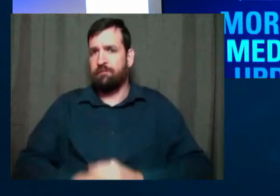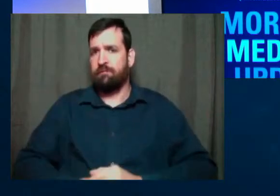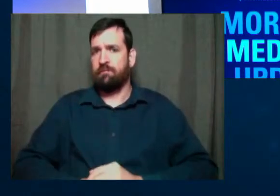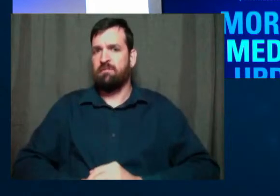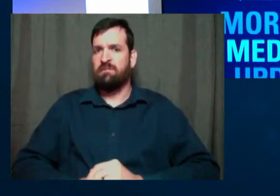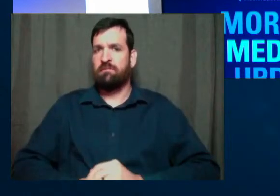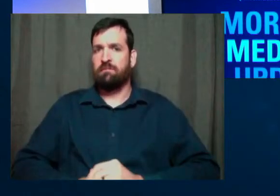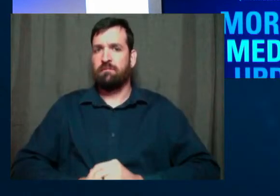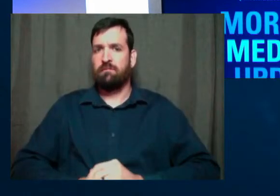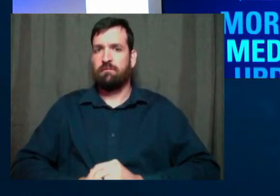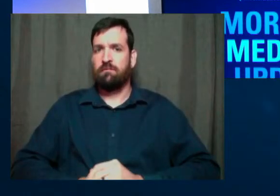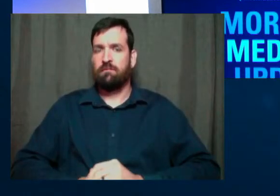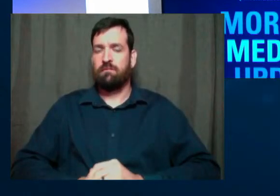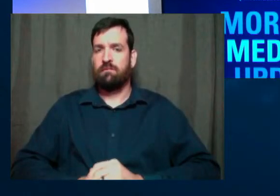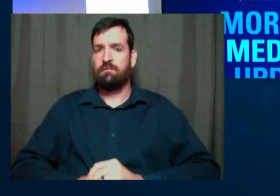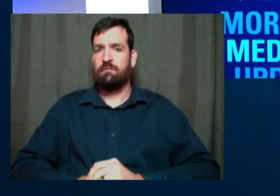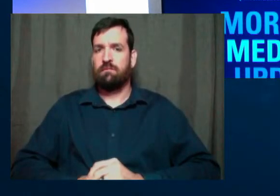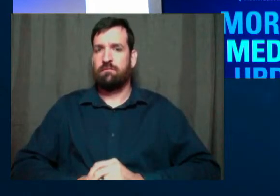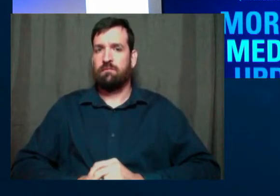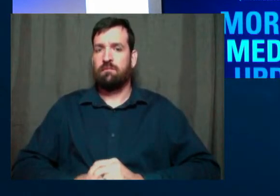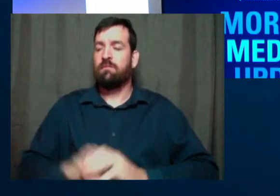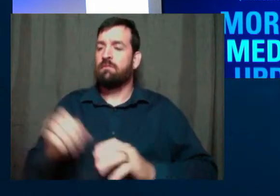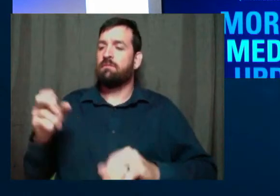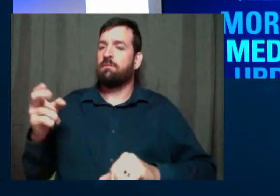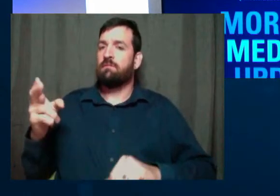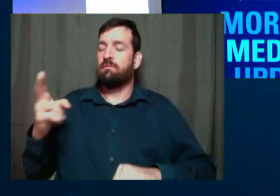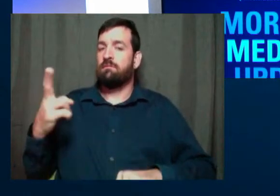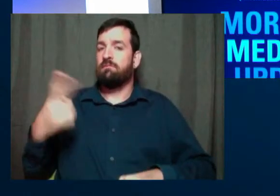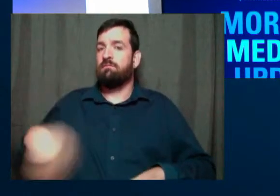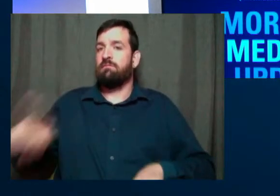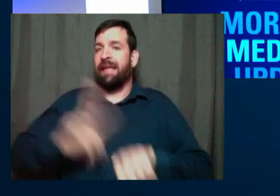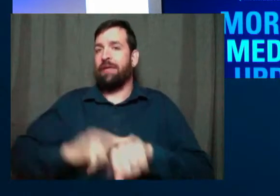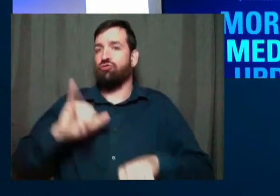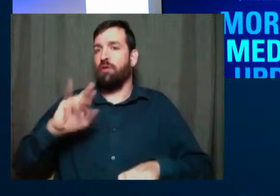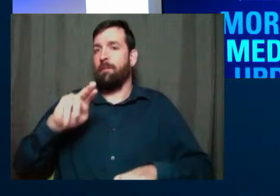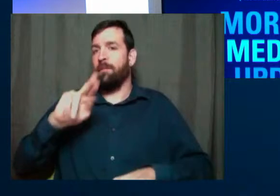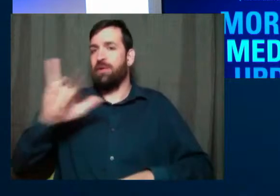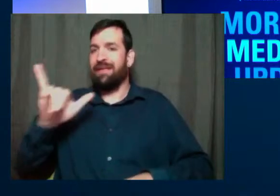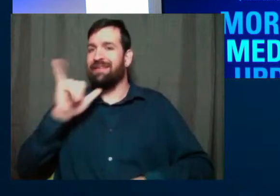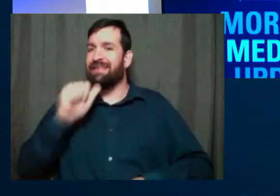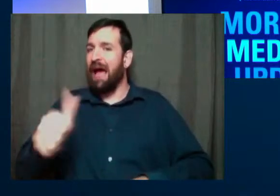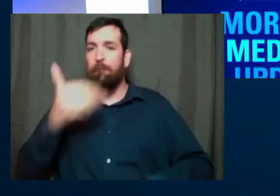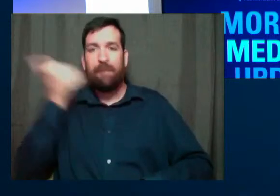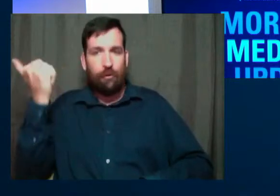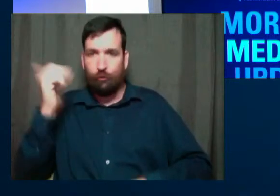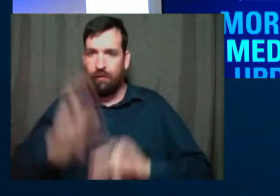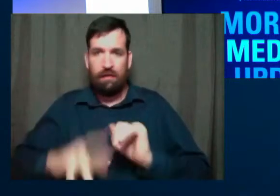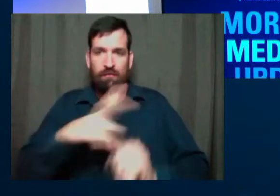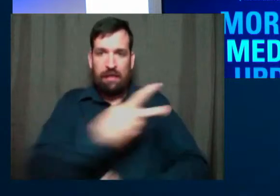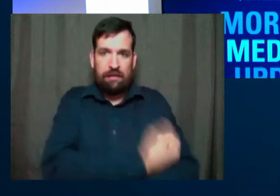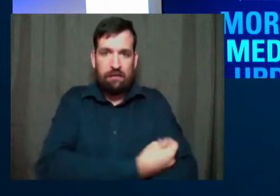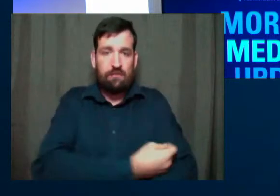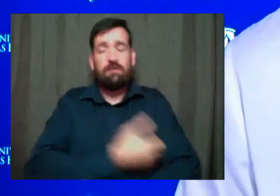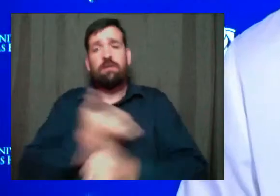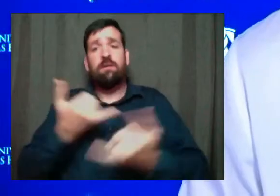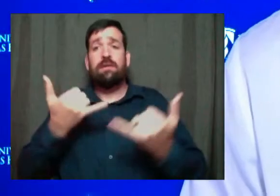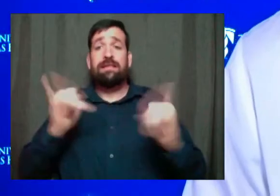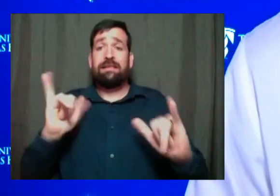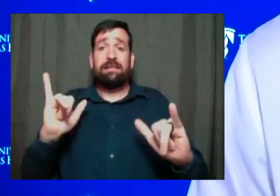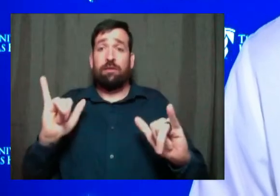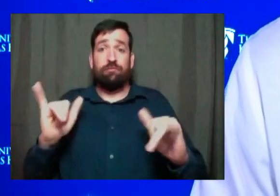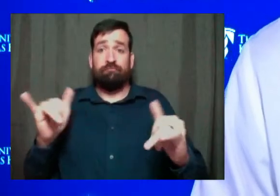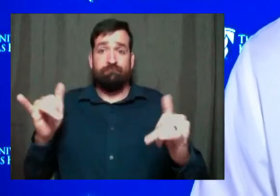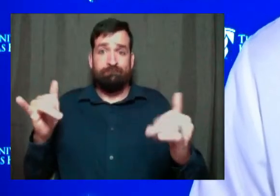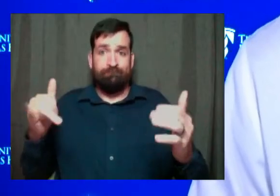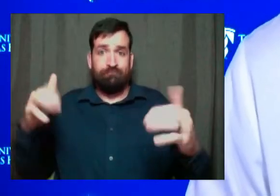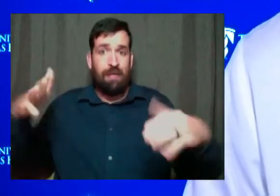Why does the infection... Why does a natural immunity not work better than vaccination? Yeah, I mean, I think that continues to be an unanswered question, because